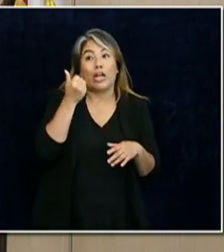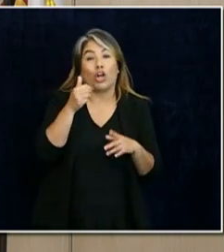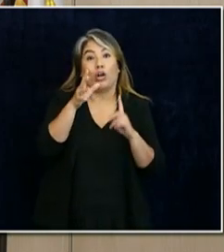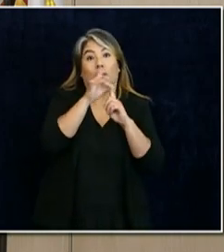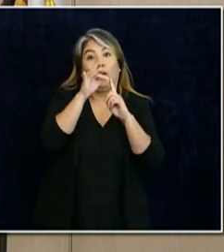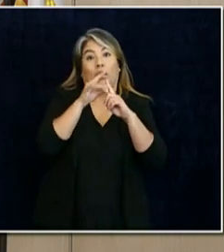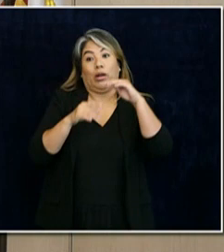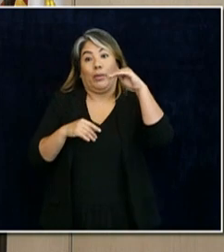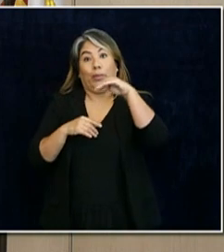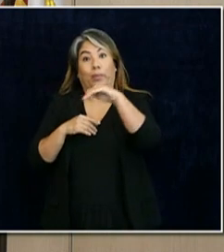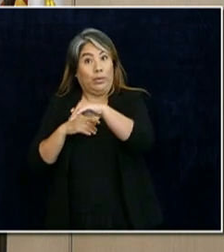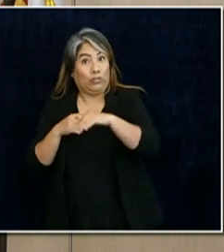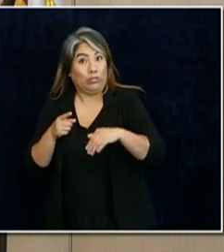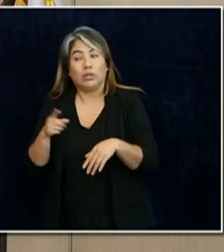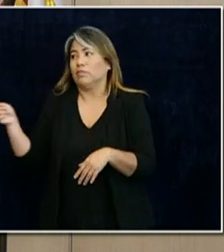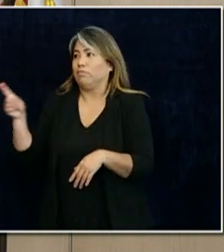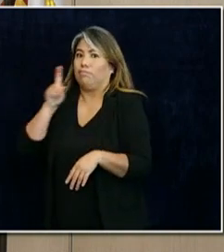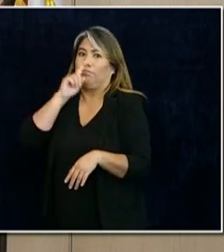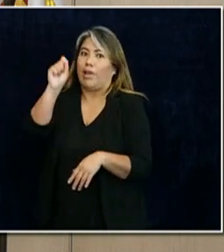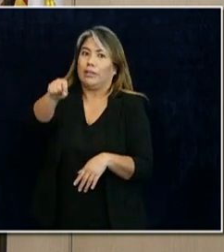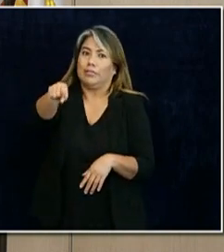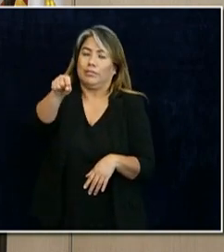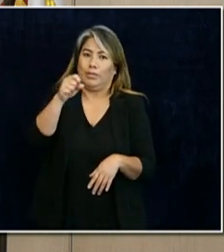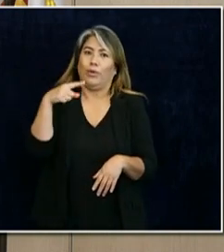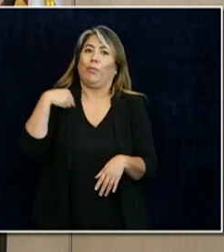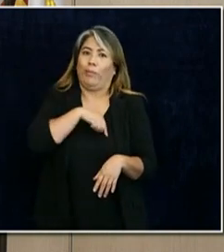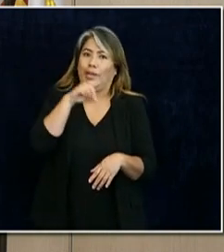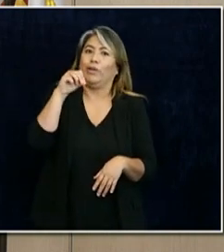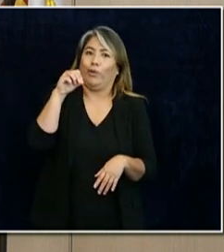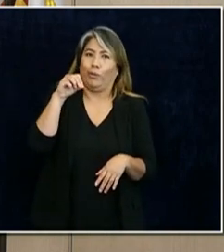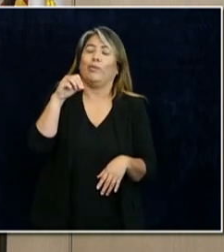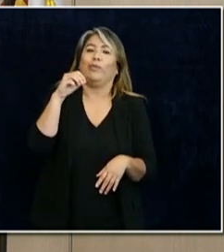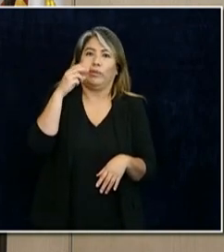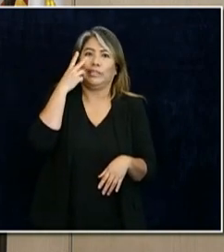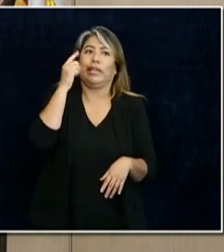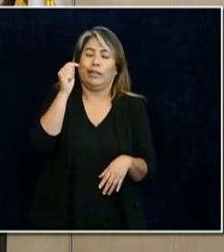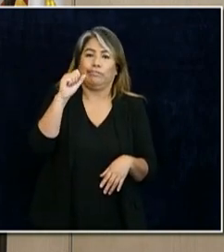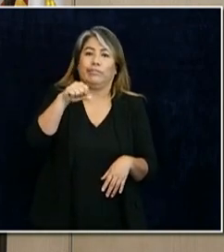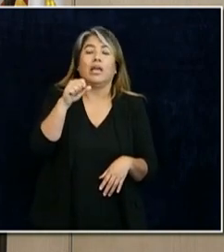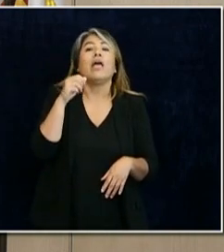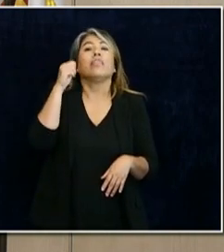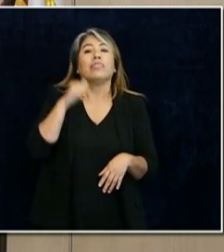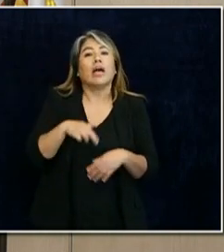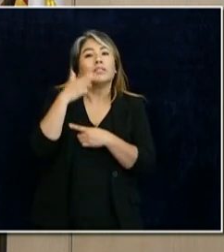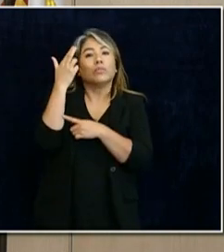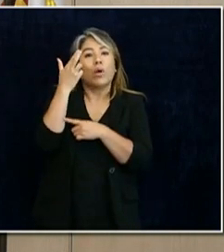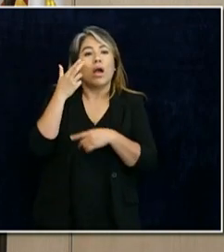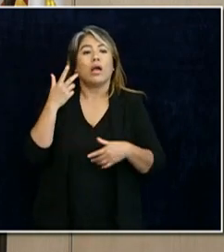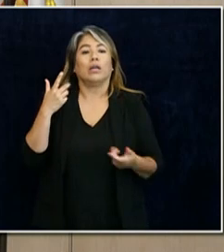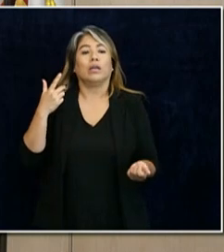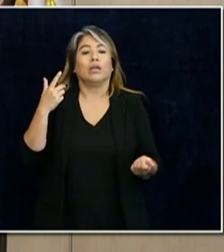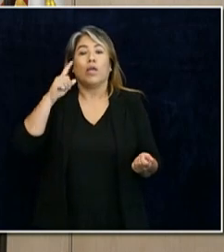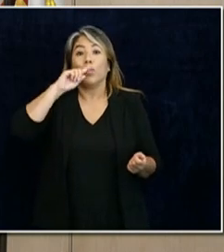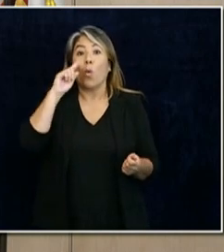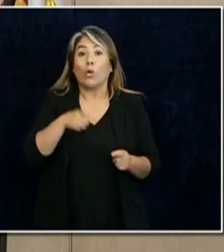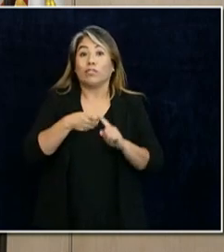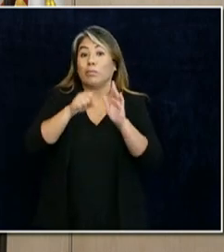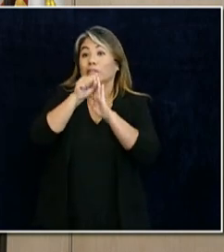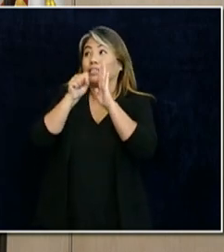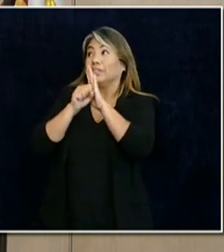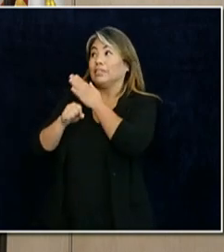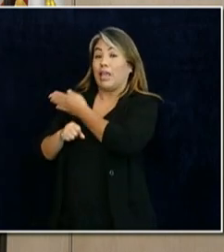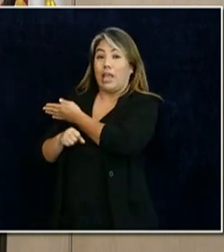this week specifically? Absolutely, we do. And that was why the orders from the